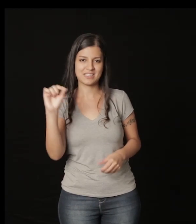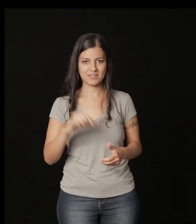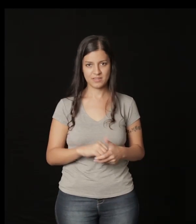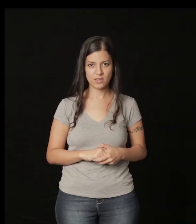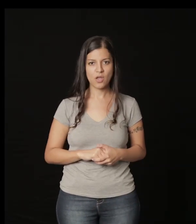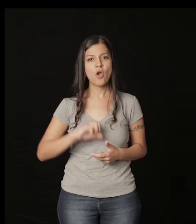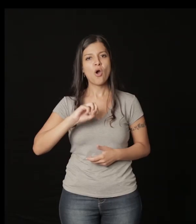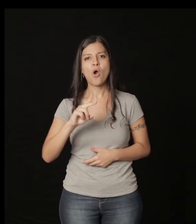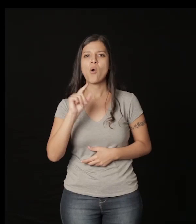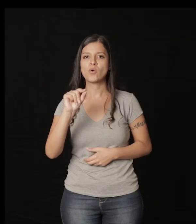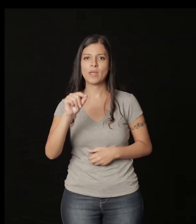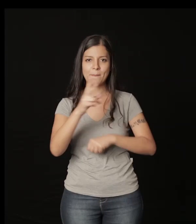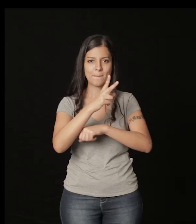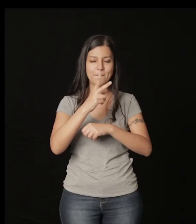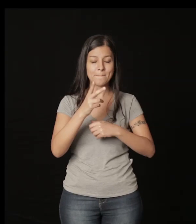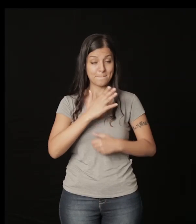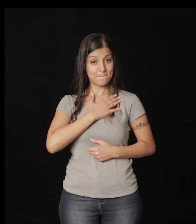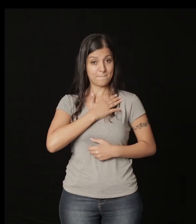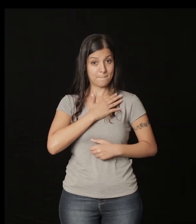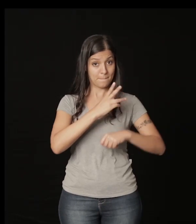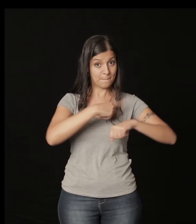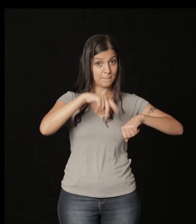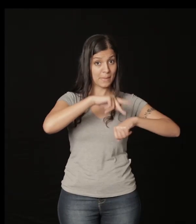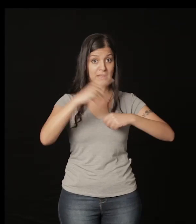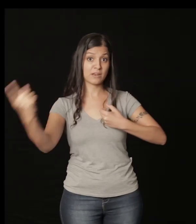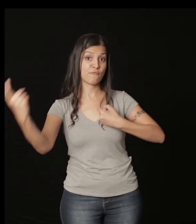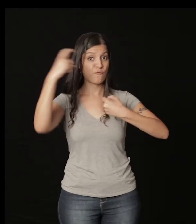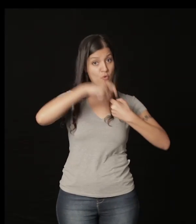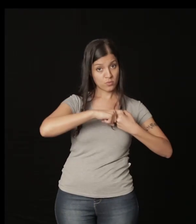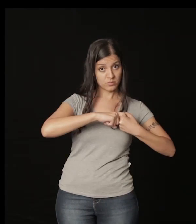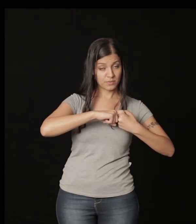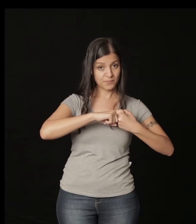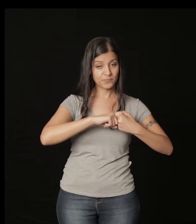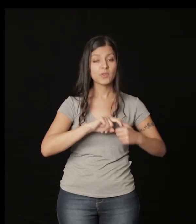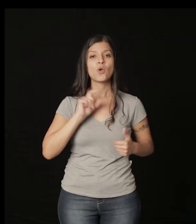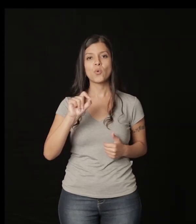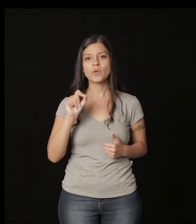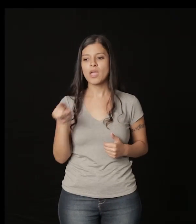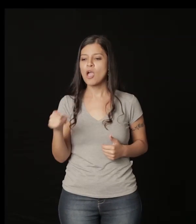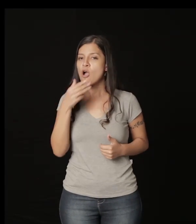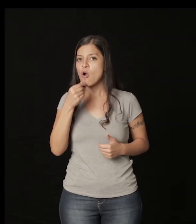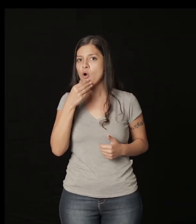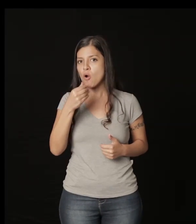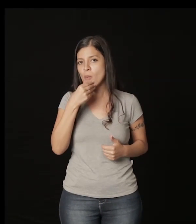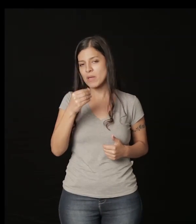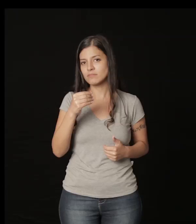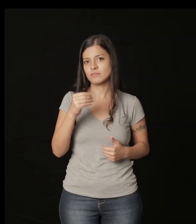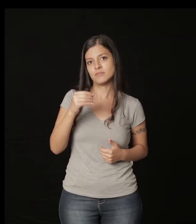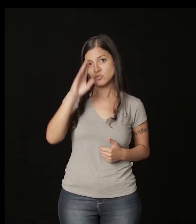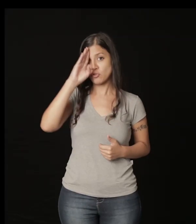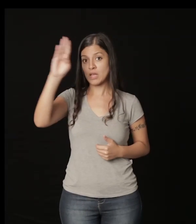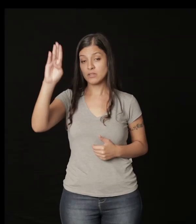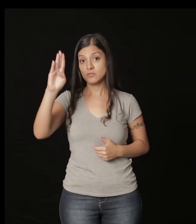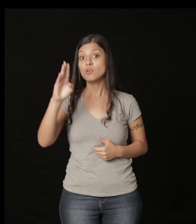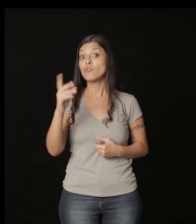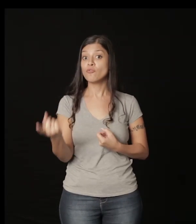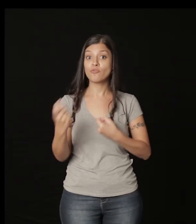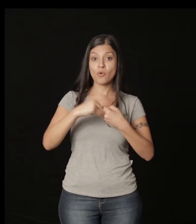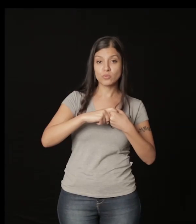This was actually called the repatriation. It was made as an exposure on the day that this 100th British soldier